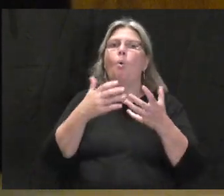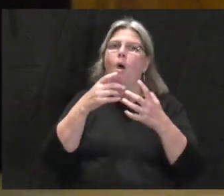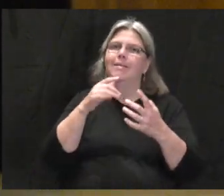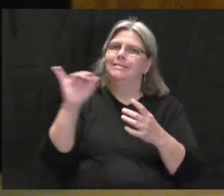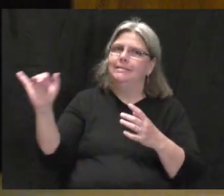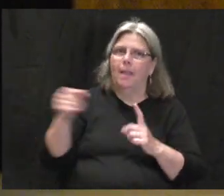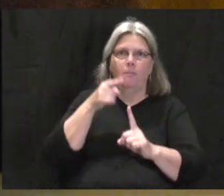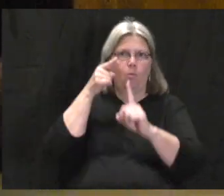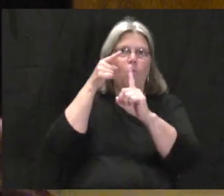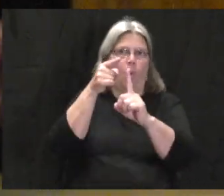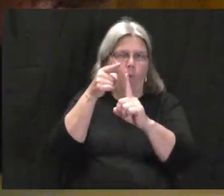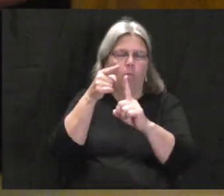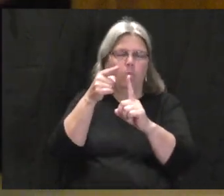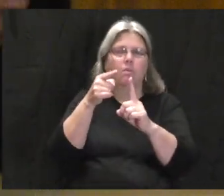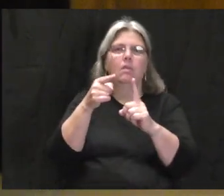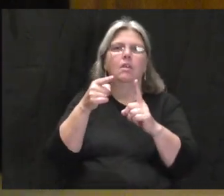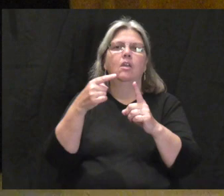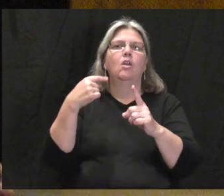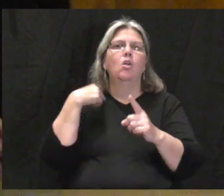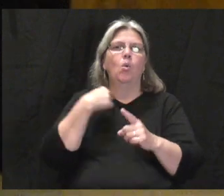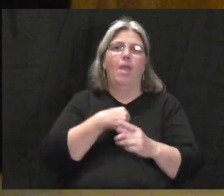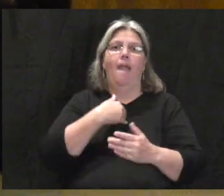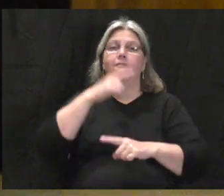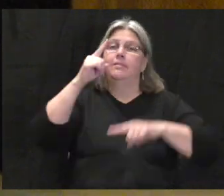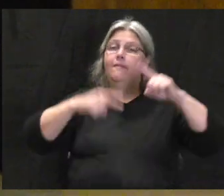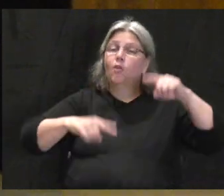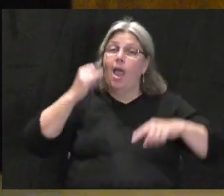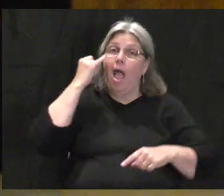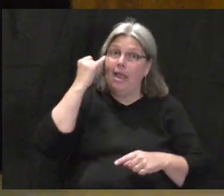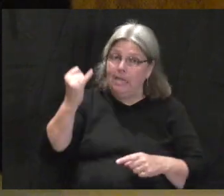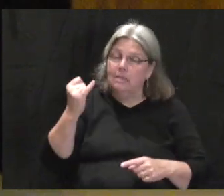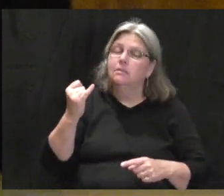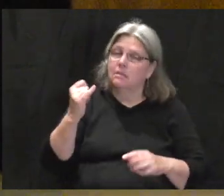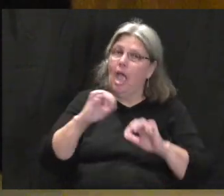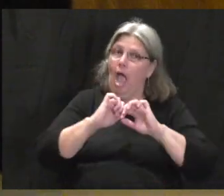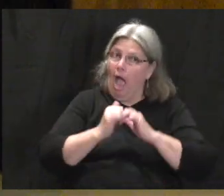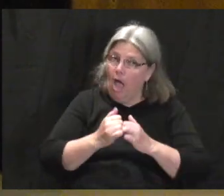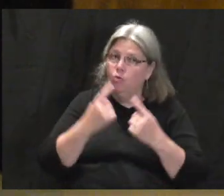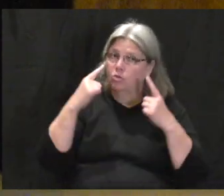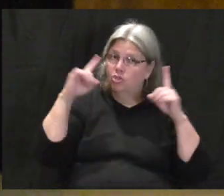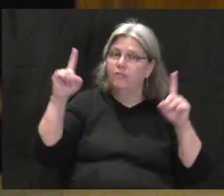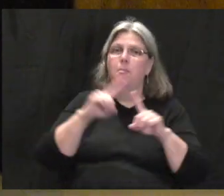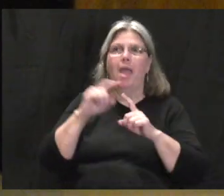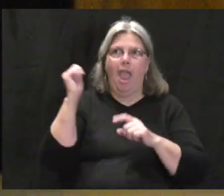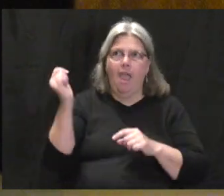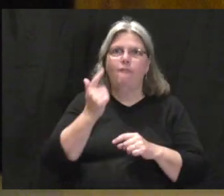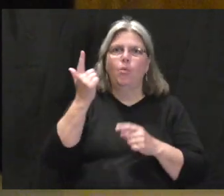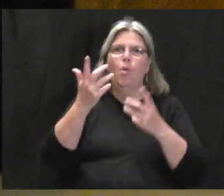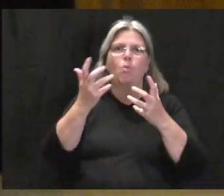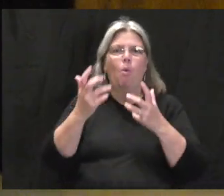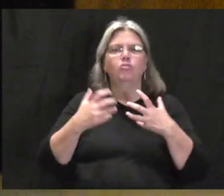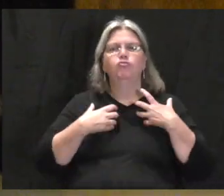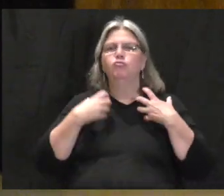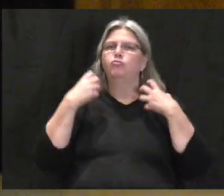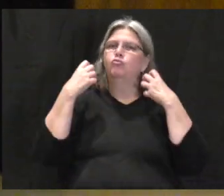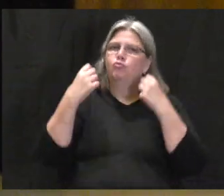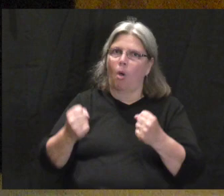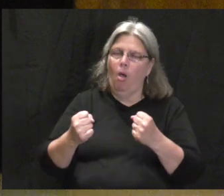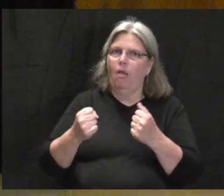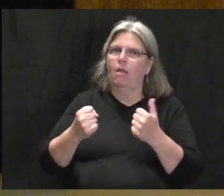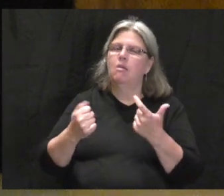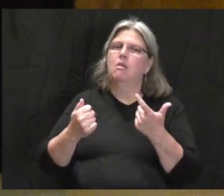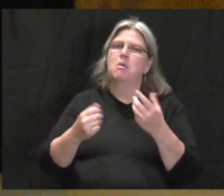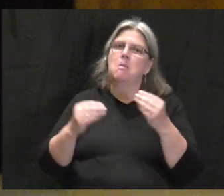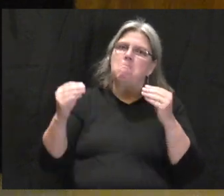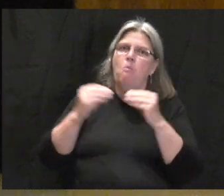have ideas on how we get to where we want to be, but ultimately everyone wants a stronger, a healthier, a more robust